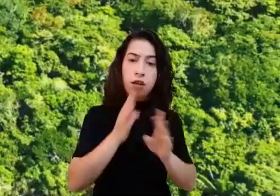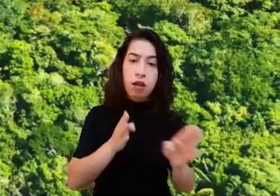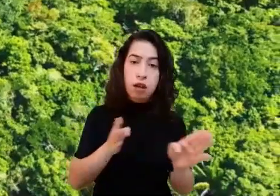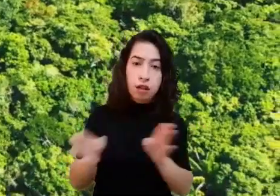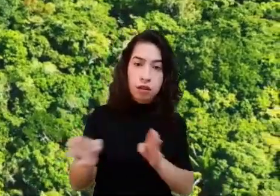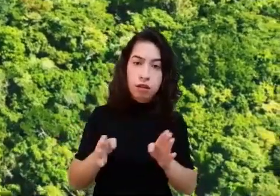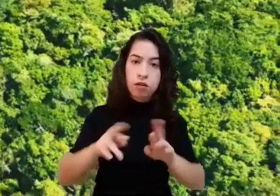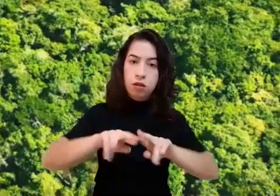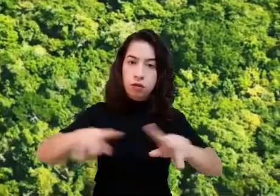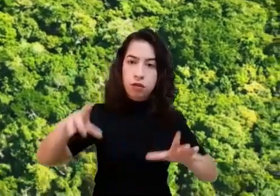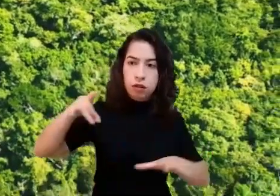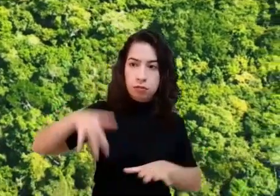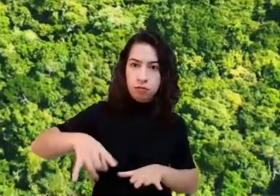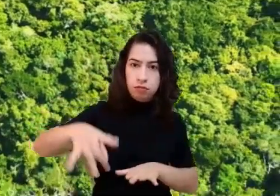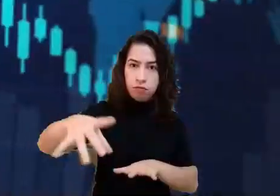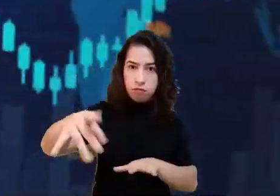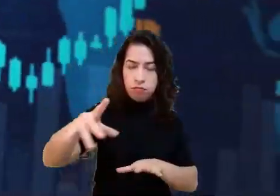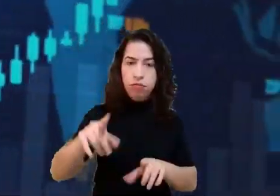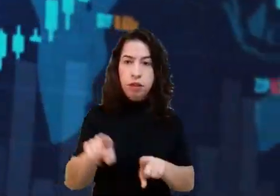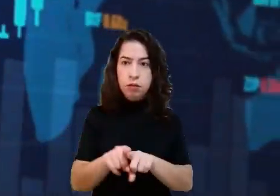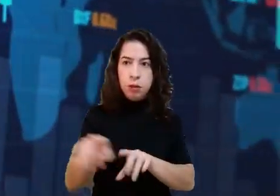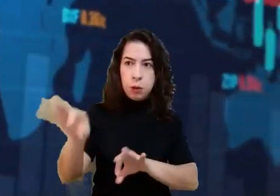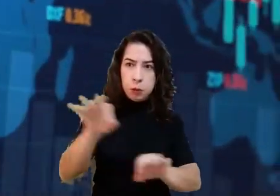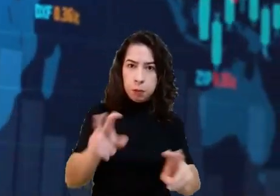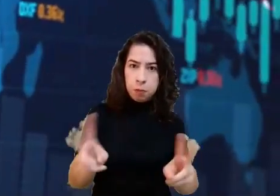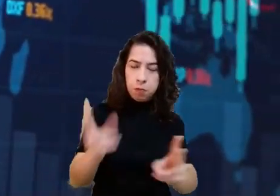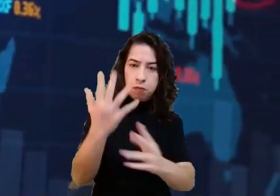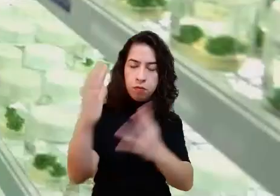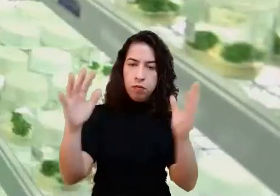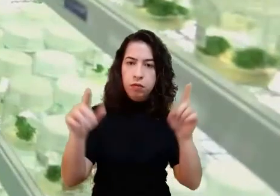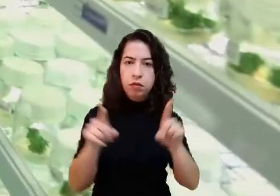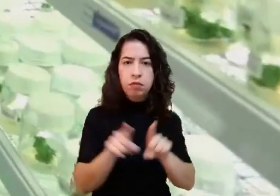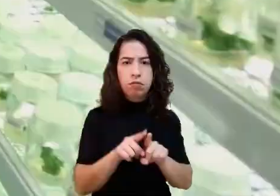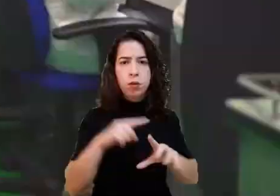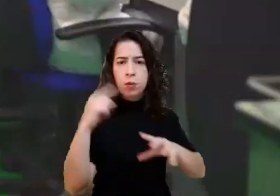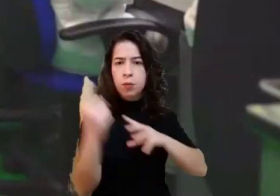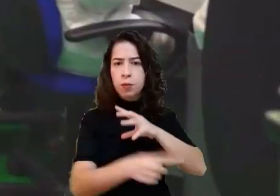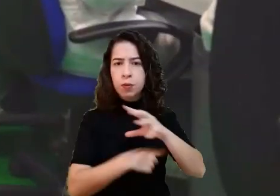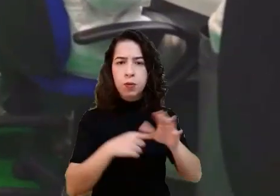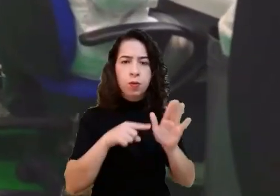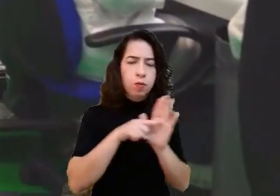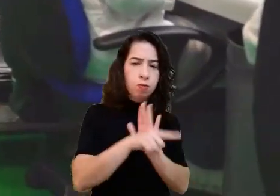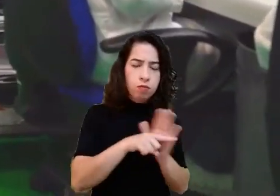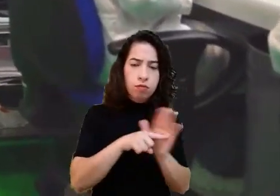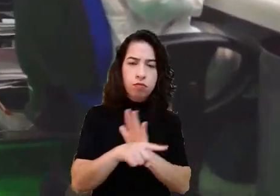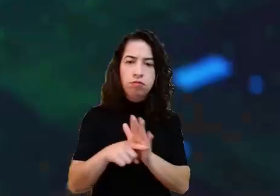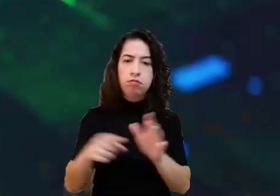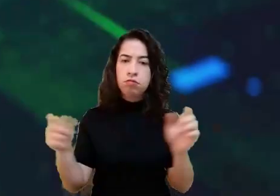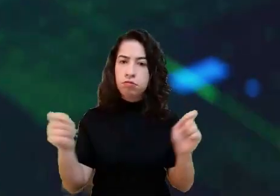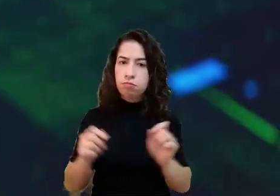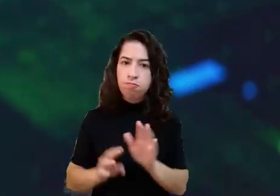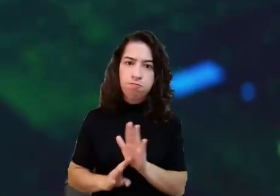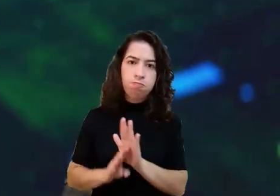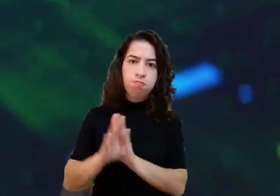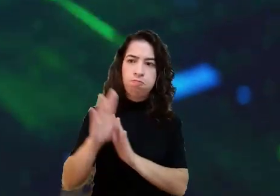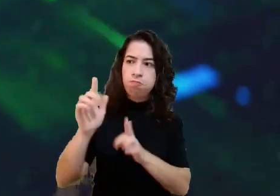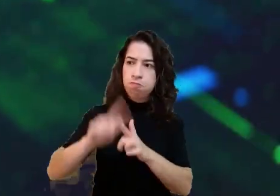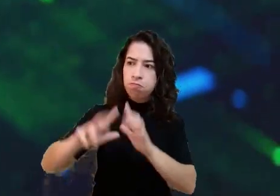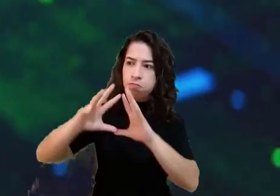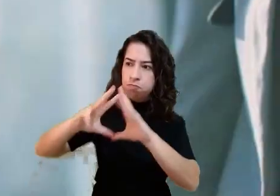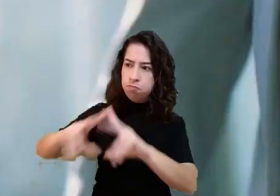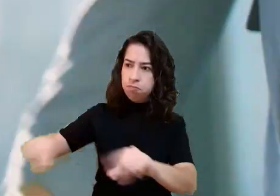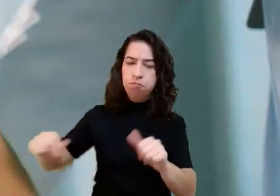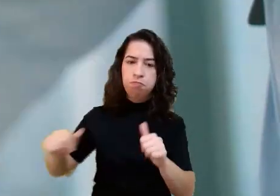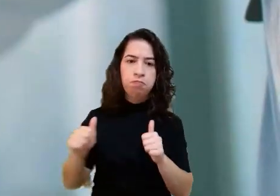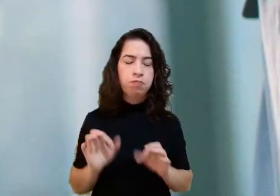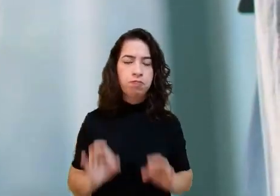our plantation areas and preservation areas, to global markets and research to boost solutions that are